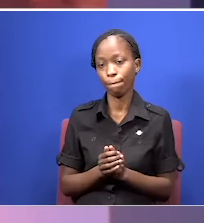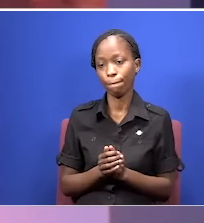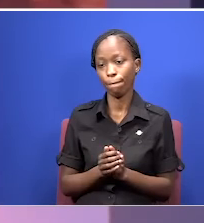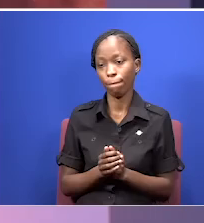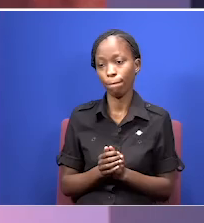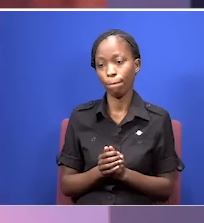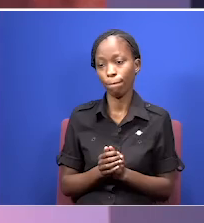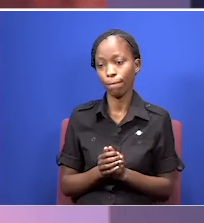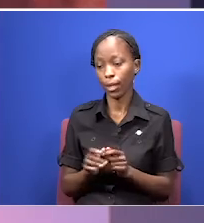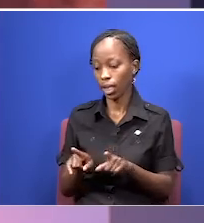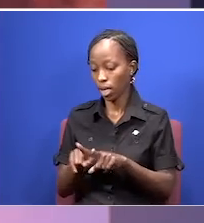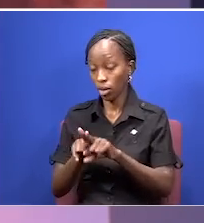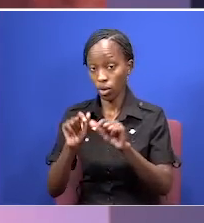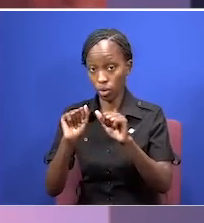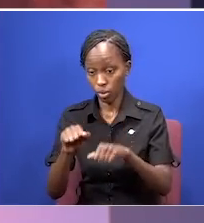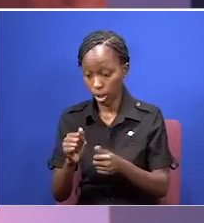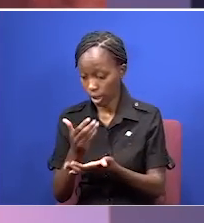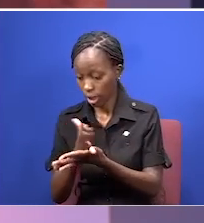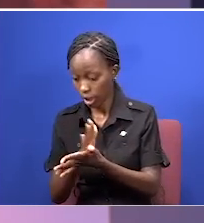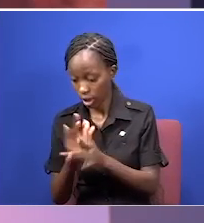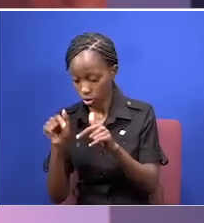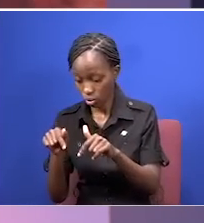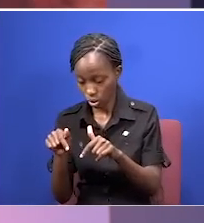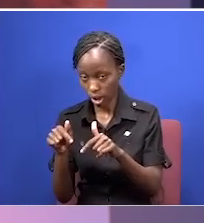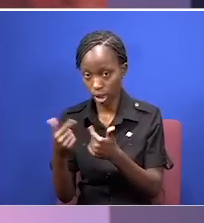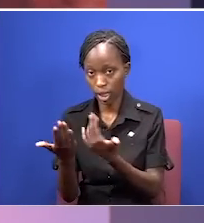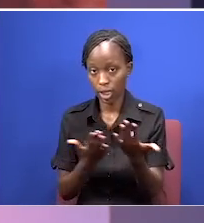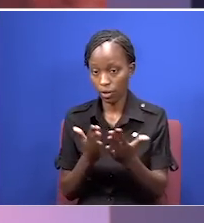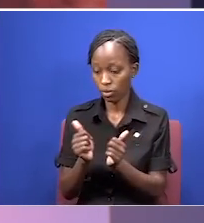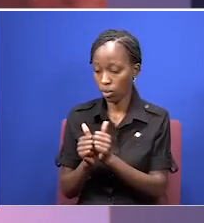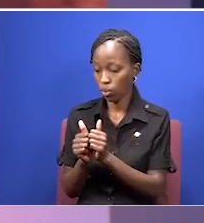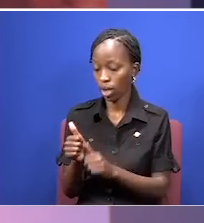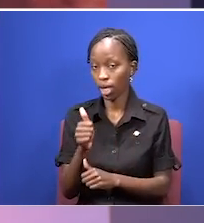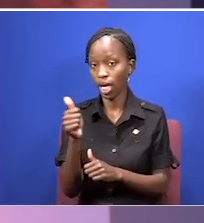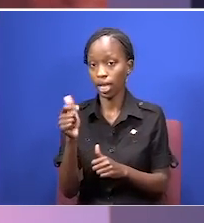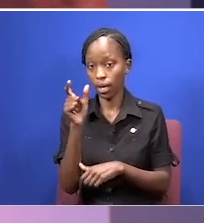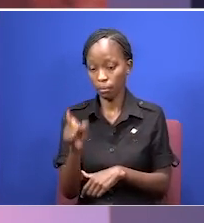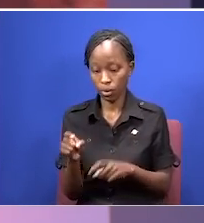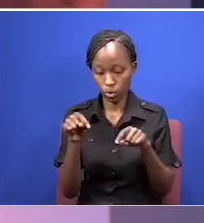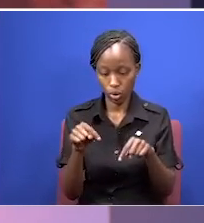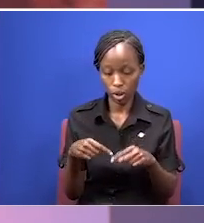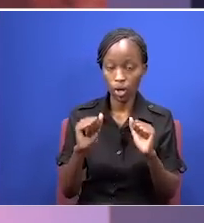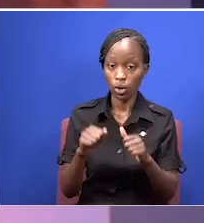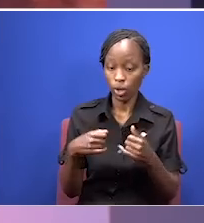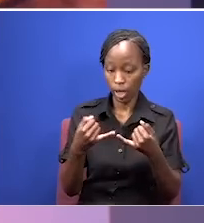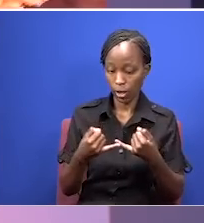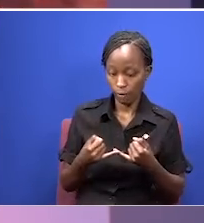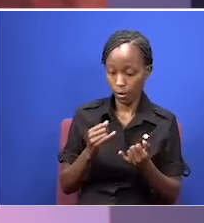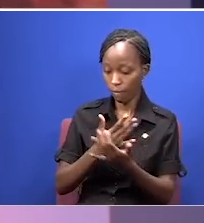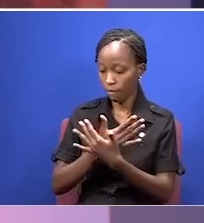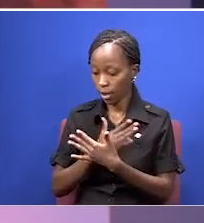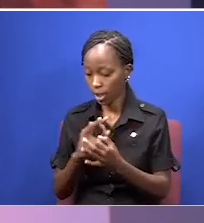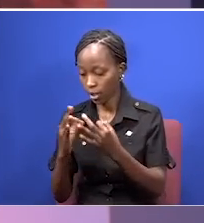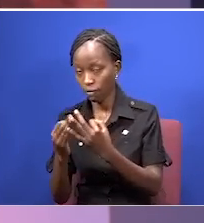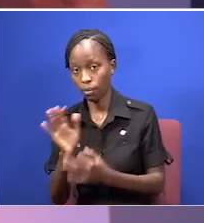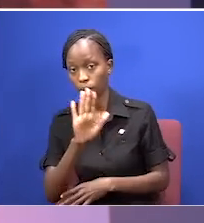us share today worship experience with someone else today invite your friends your family